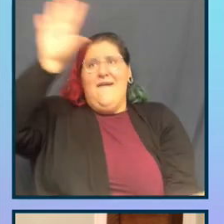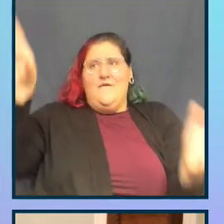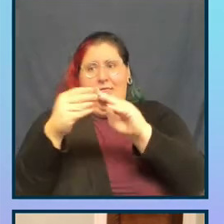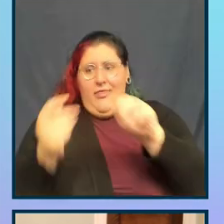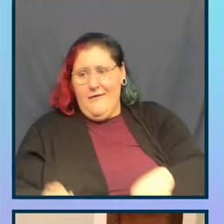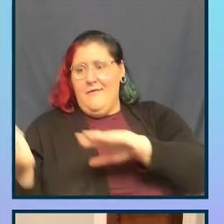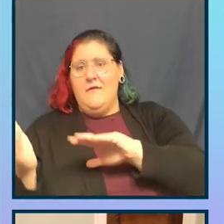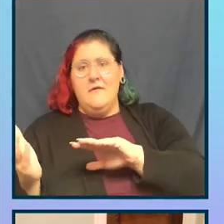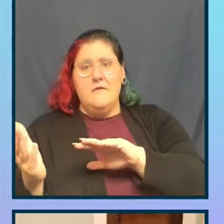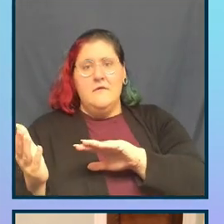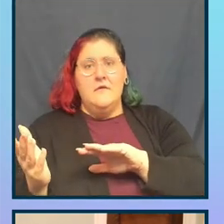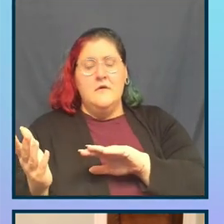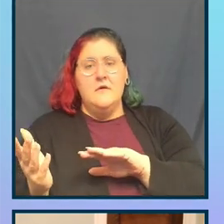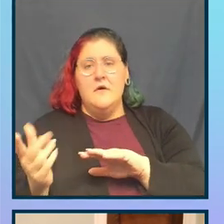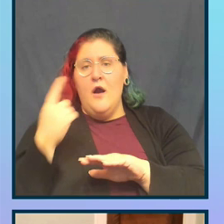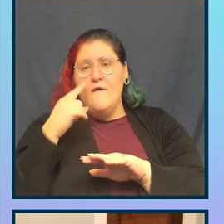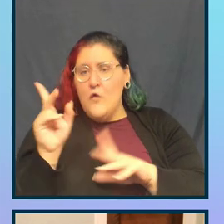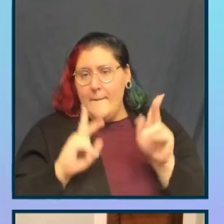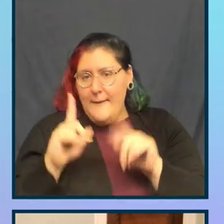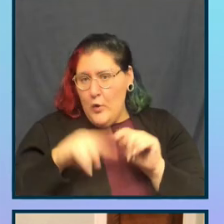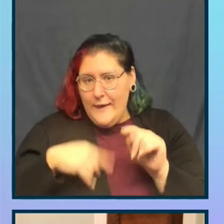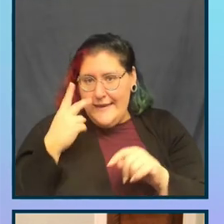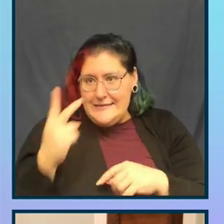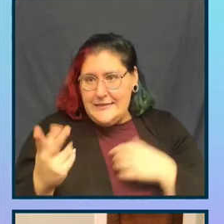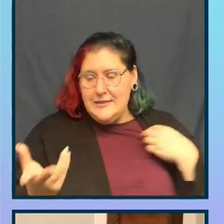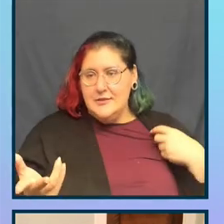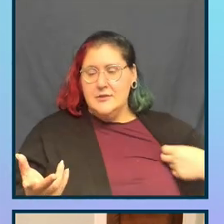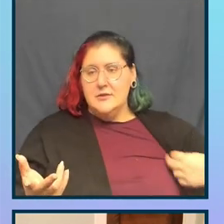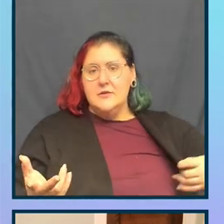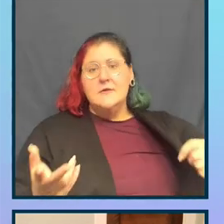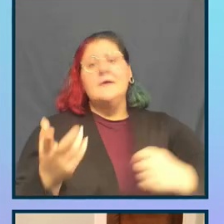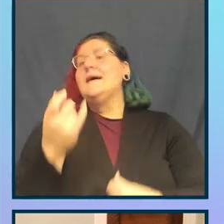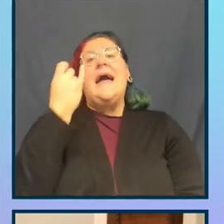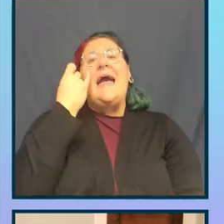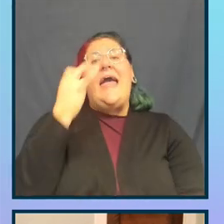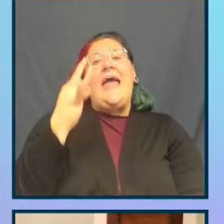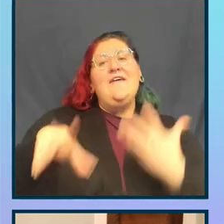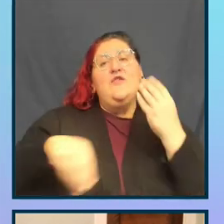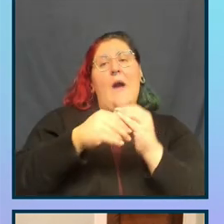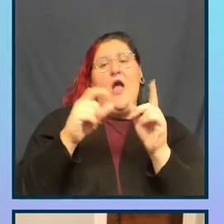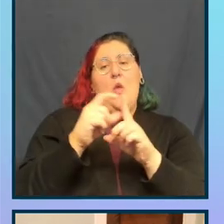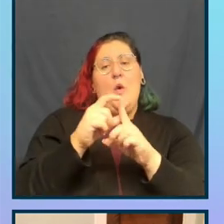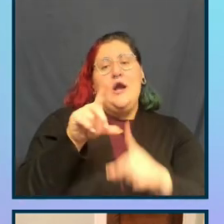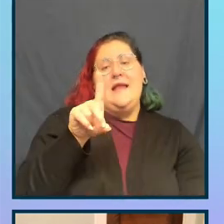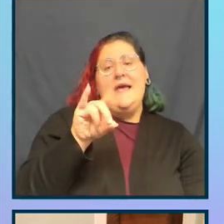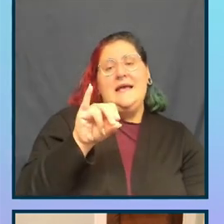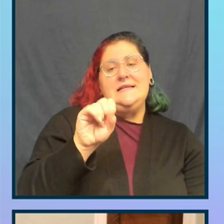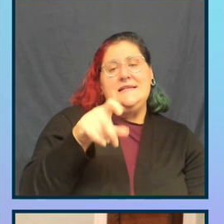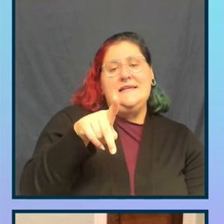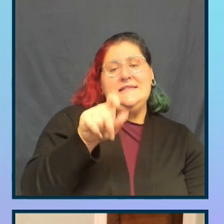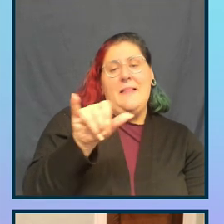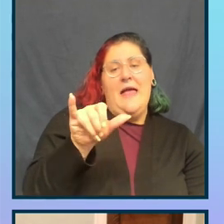add display none to an element via CSS, it removes that element from the document model and hides that element